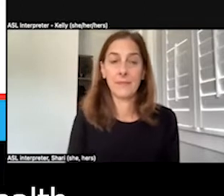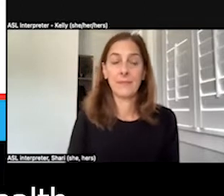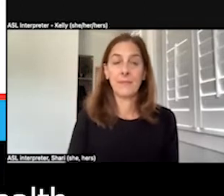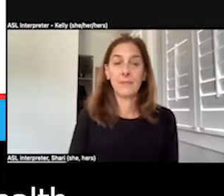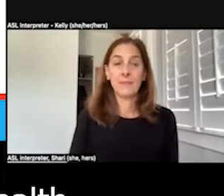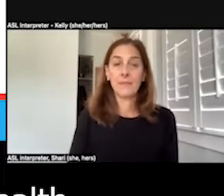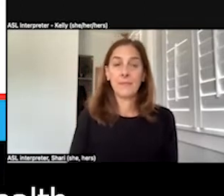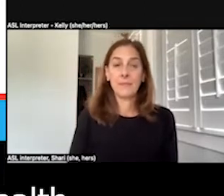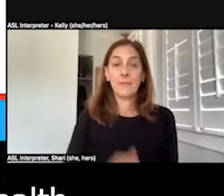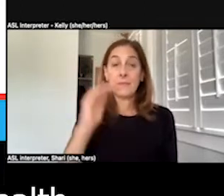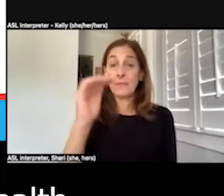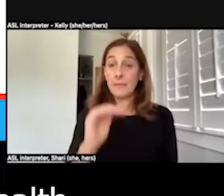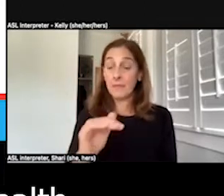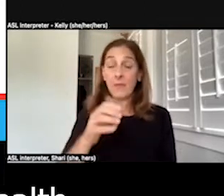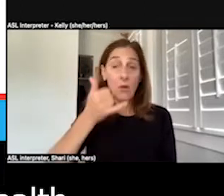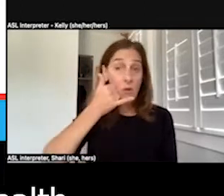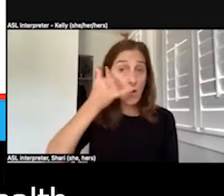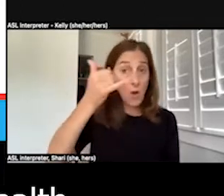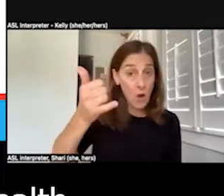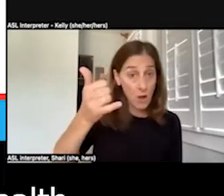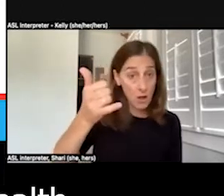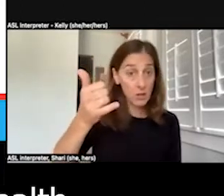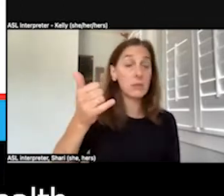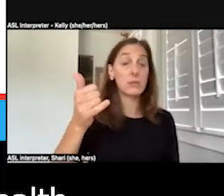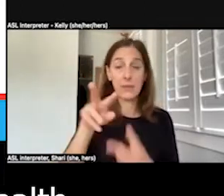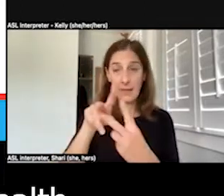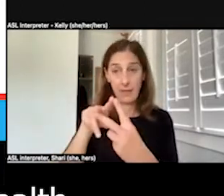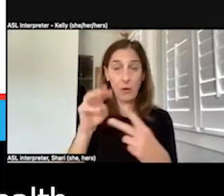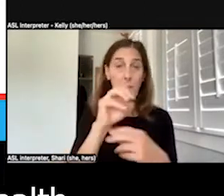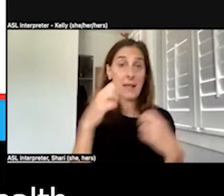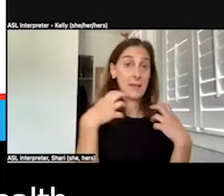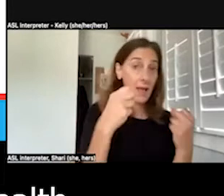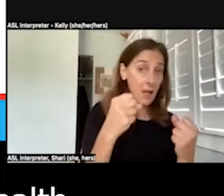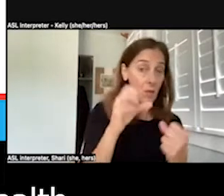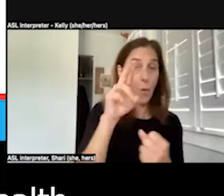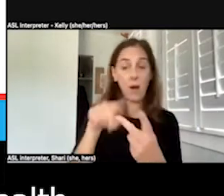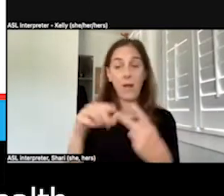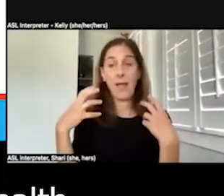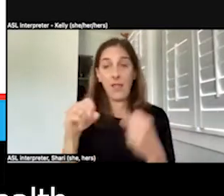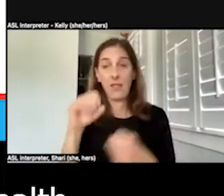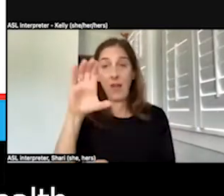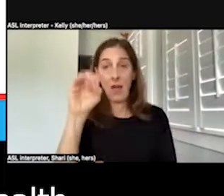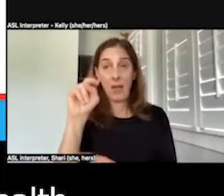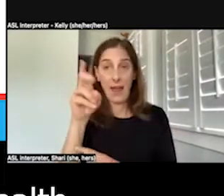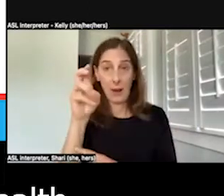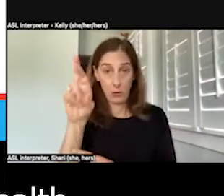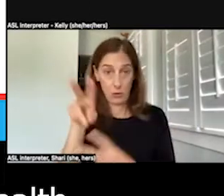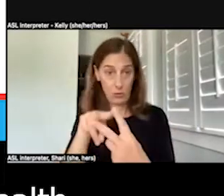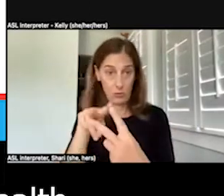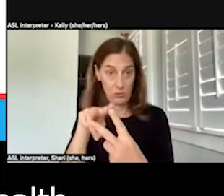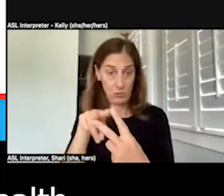Or over the phone with Mass Health or the Health Connector.